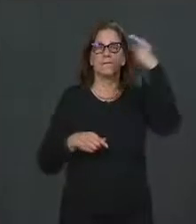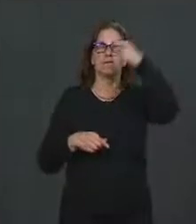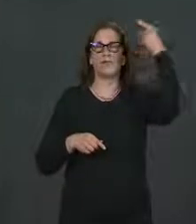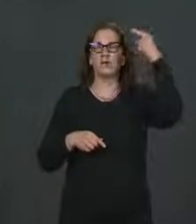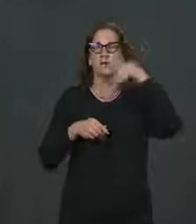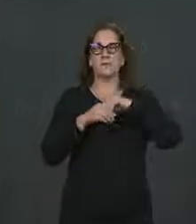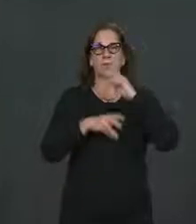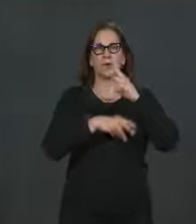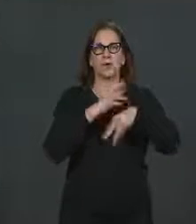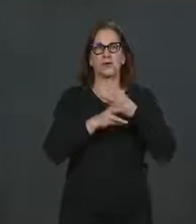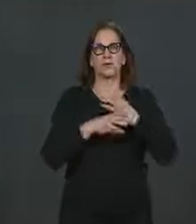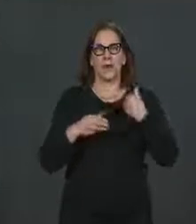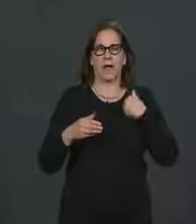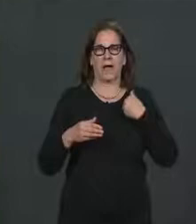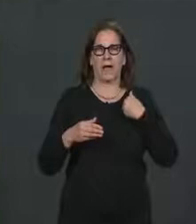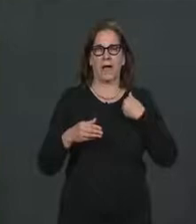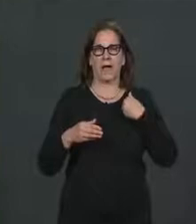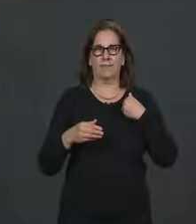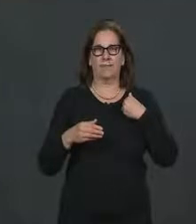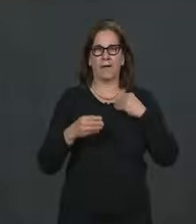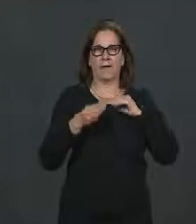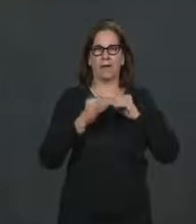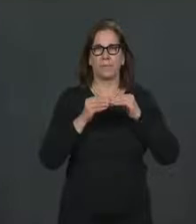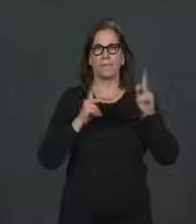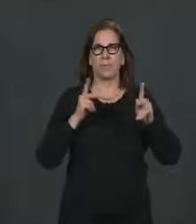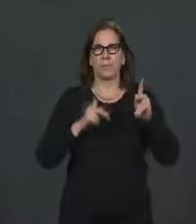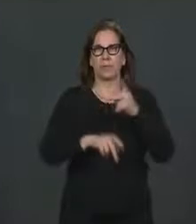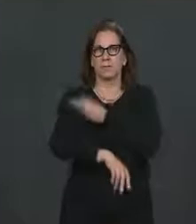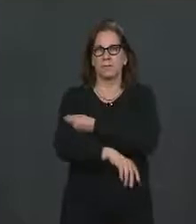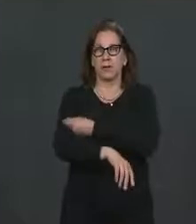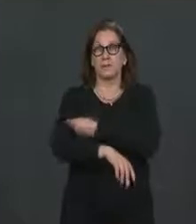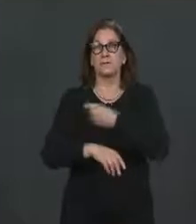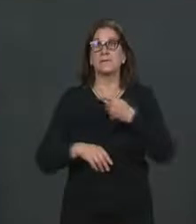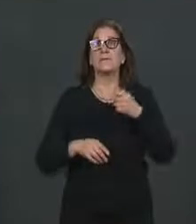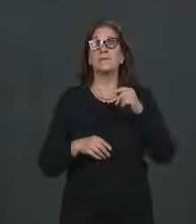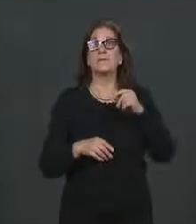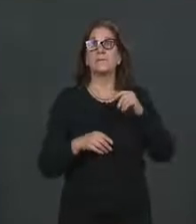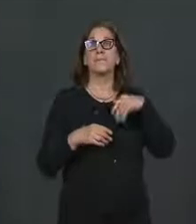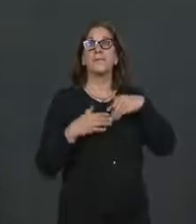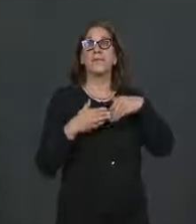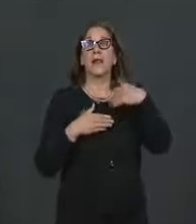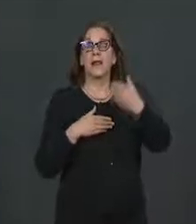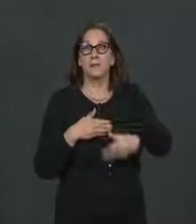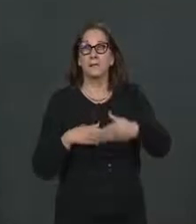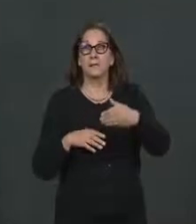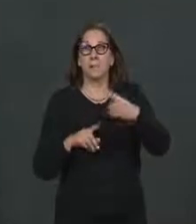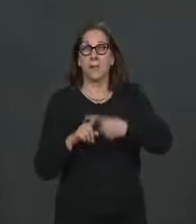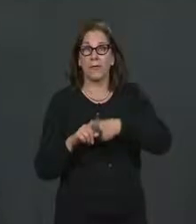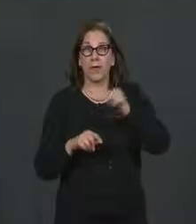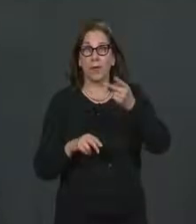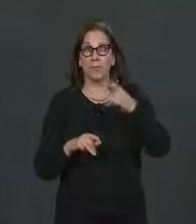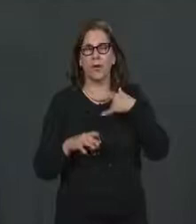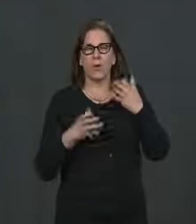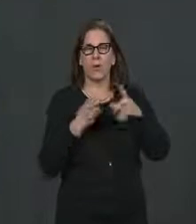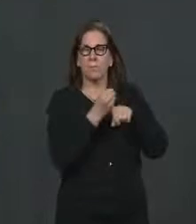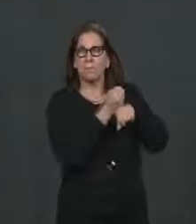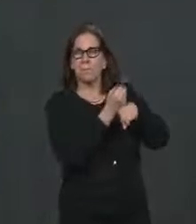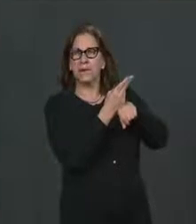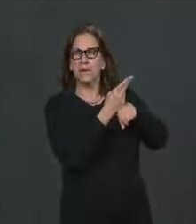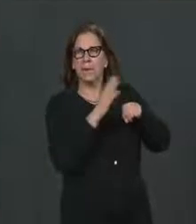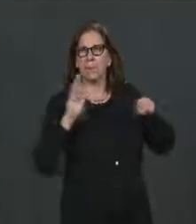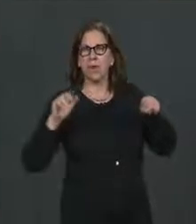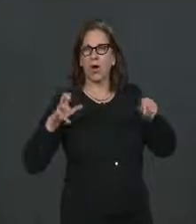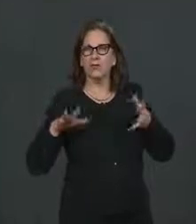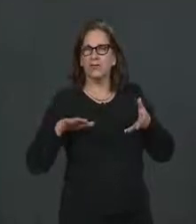in March. Because we're in the life and death race with the virus that is spreading quickly, with cases rising again,